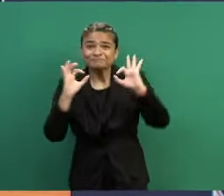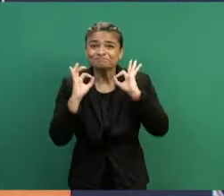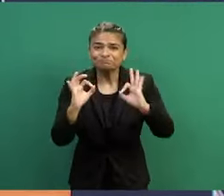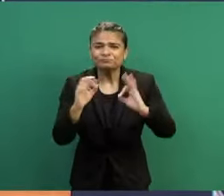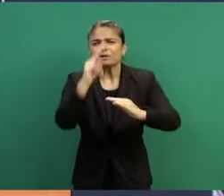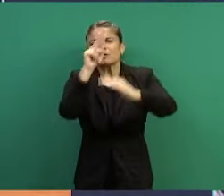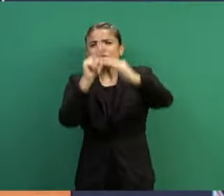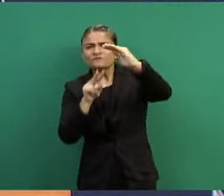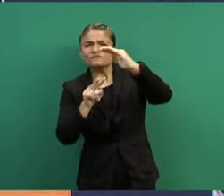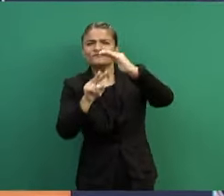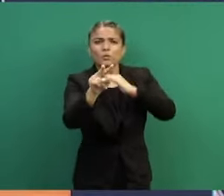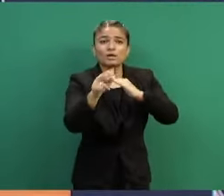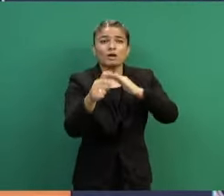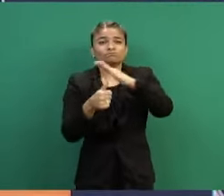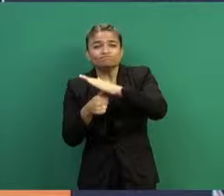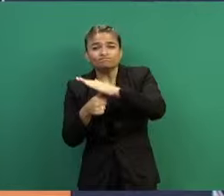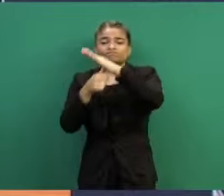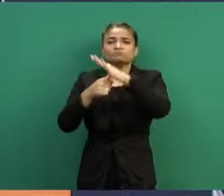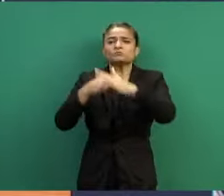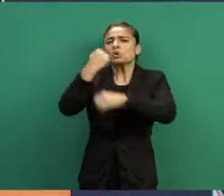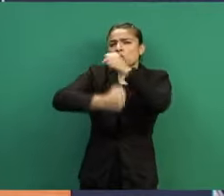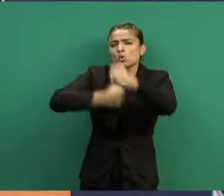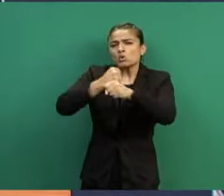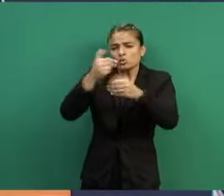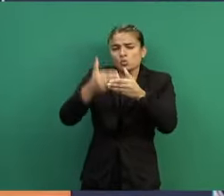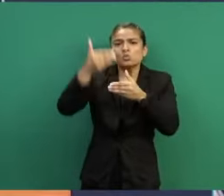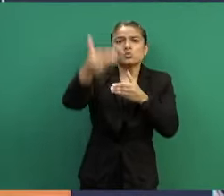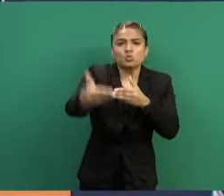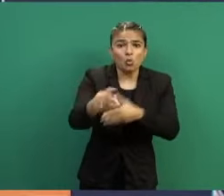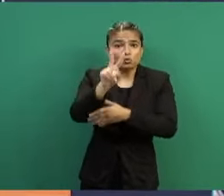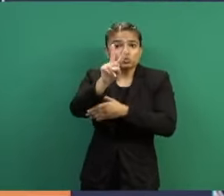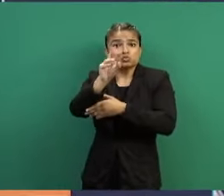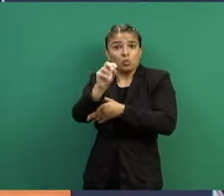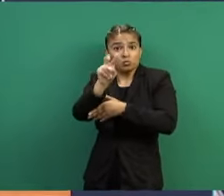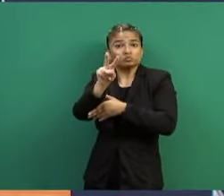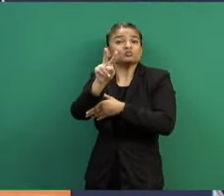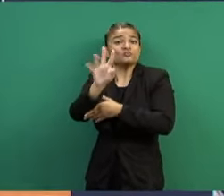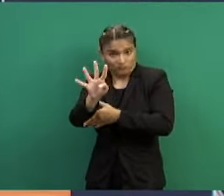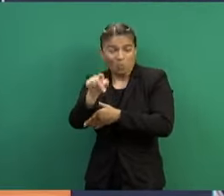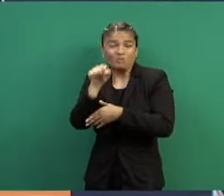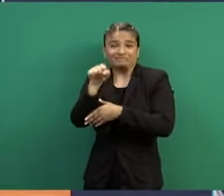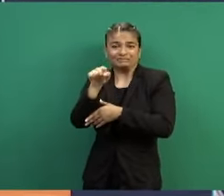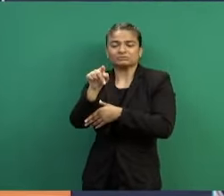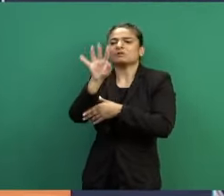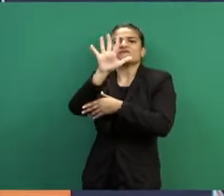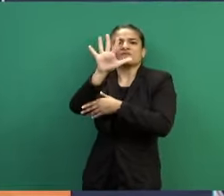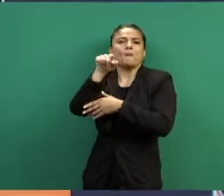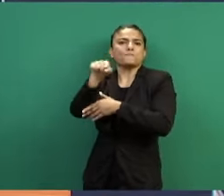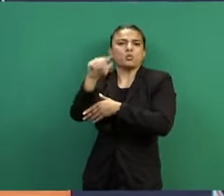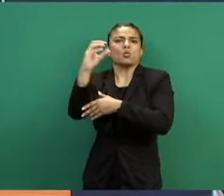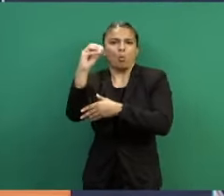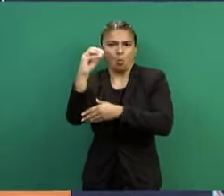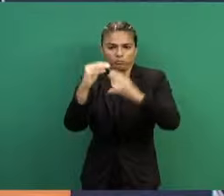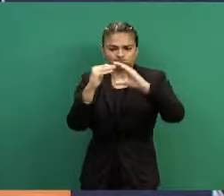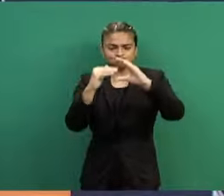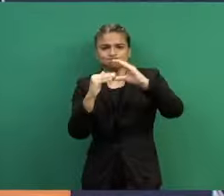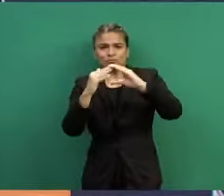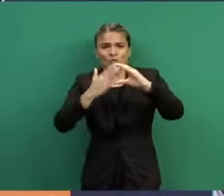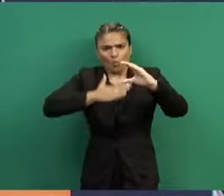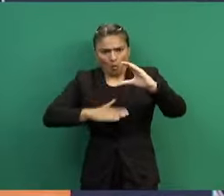5%, before stabilizing at 4.5% in 2025 and